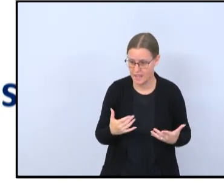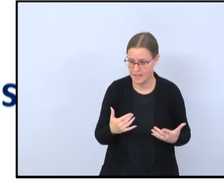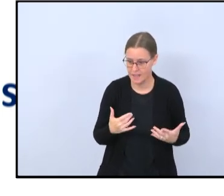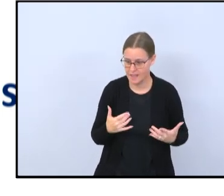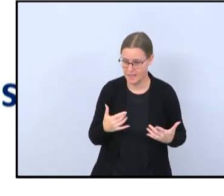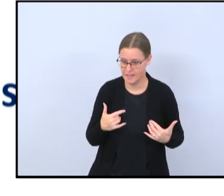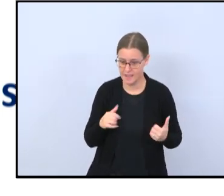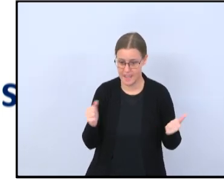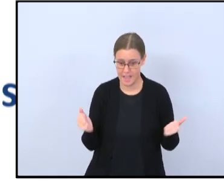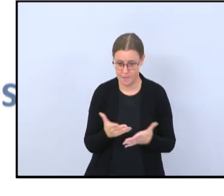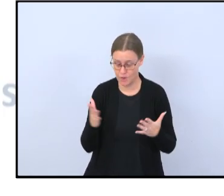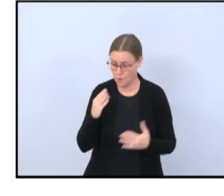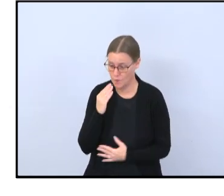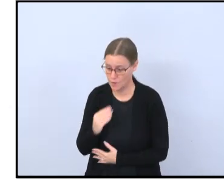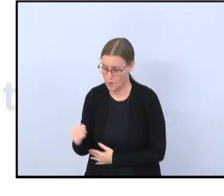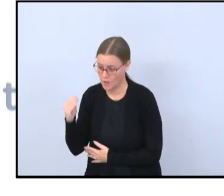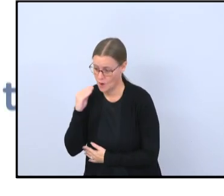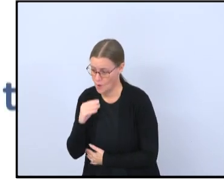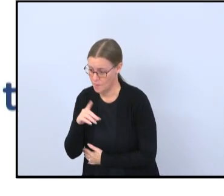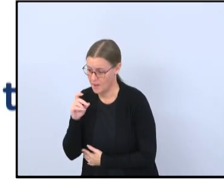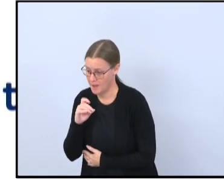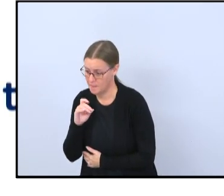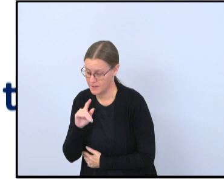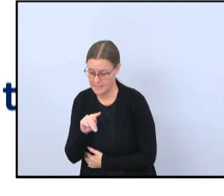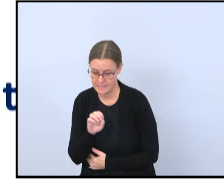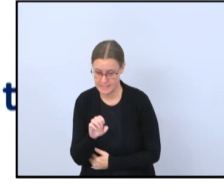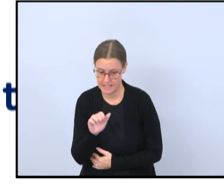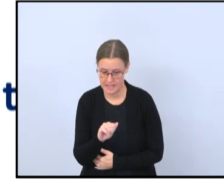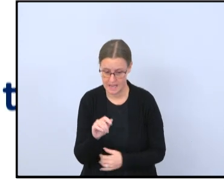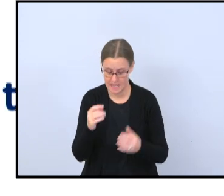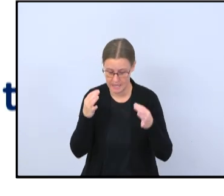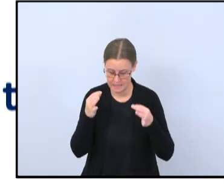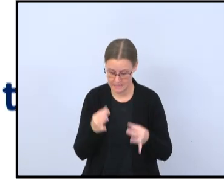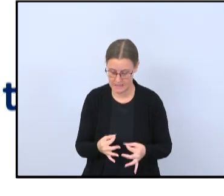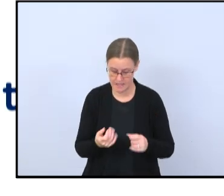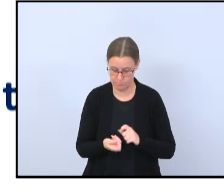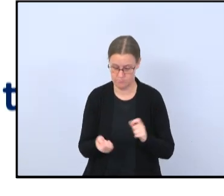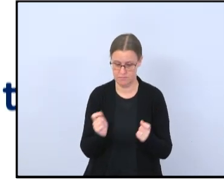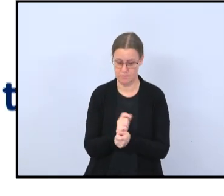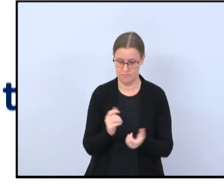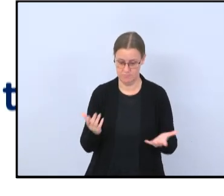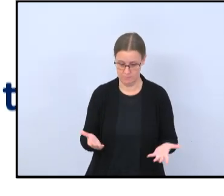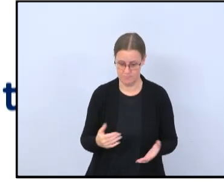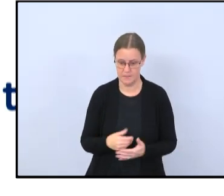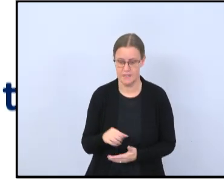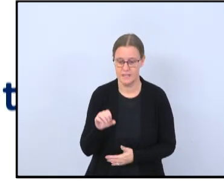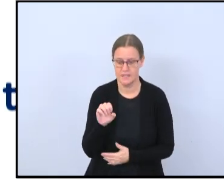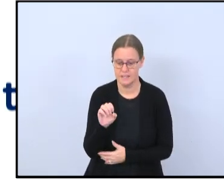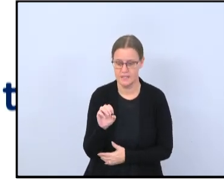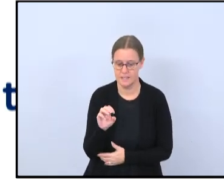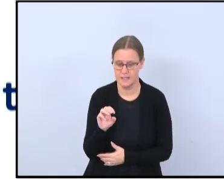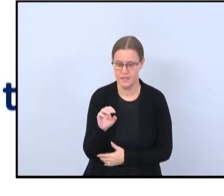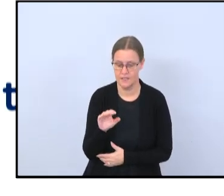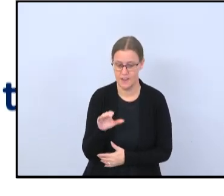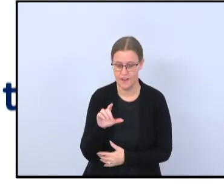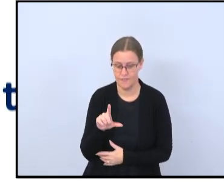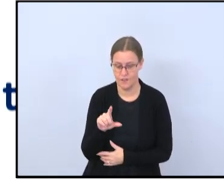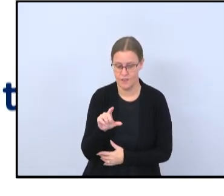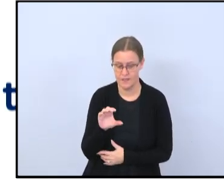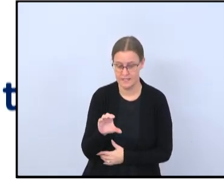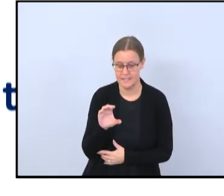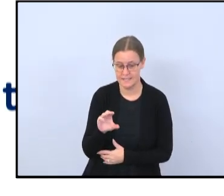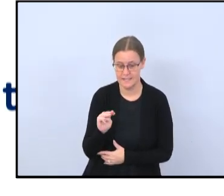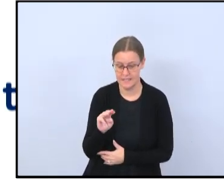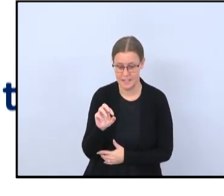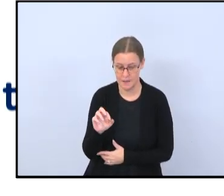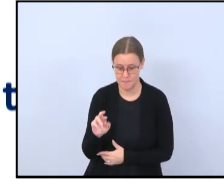decided to change the rules. For example, in CCMR, which is College Career Military Readiness, the class of 2023